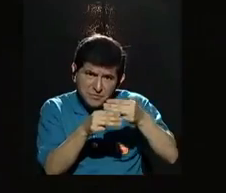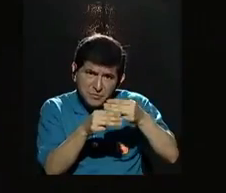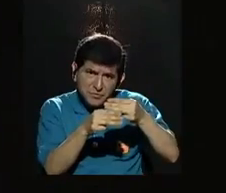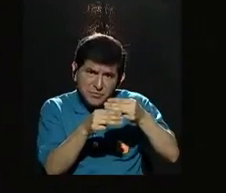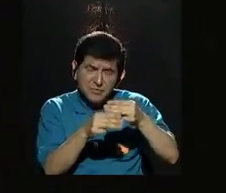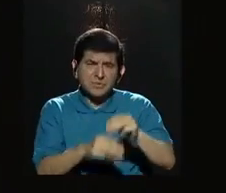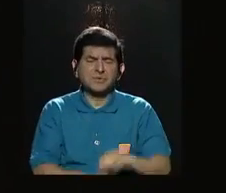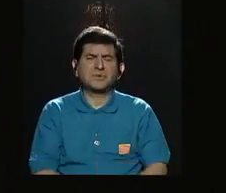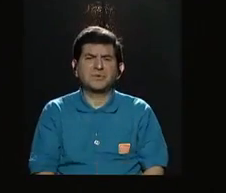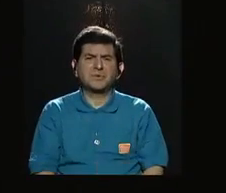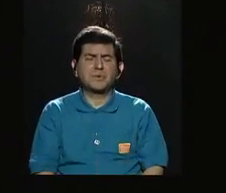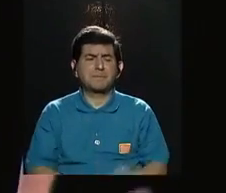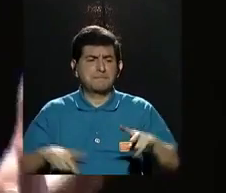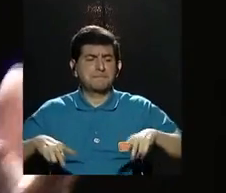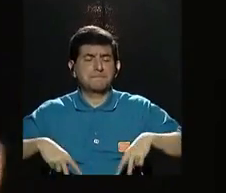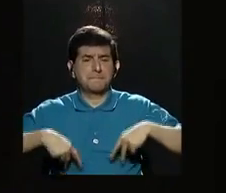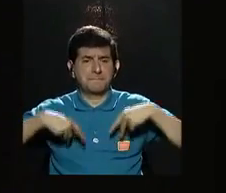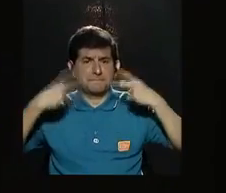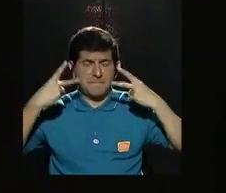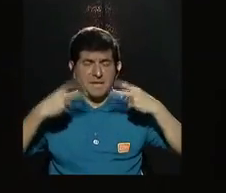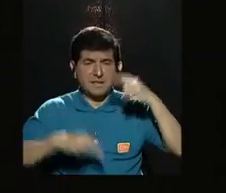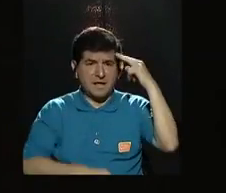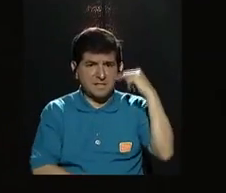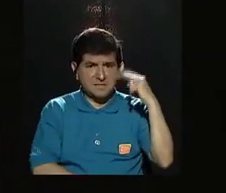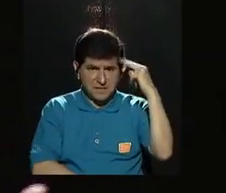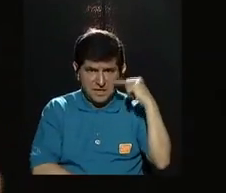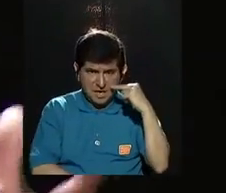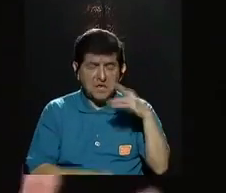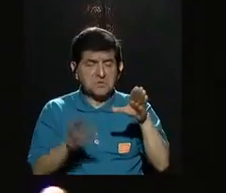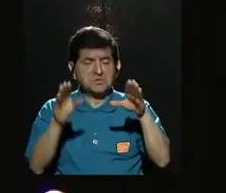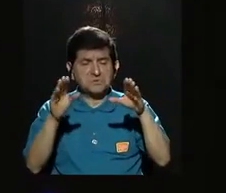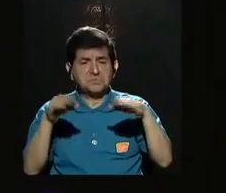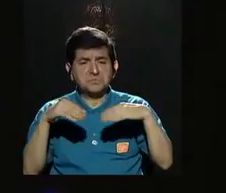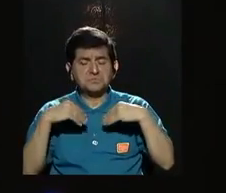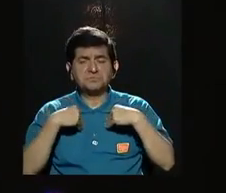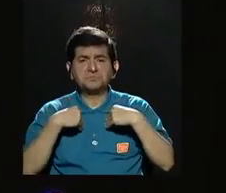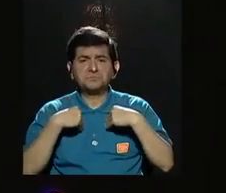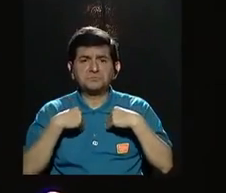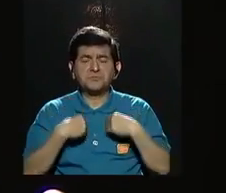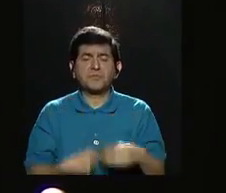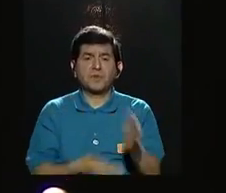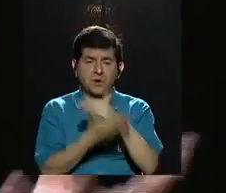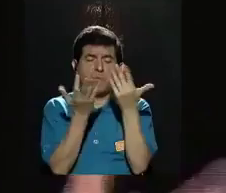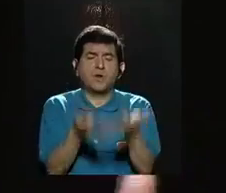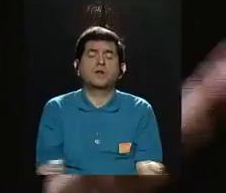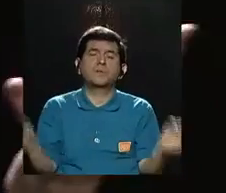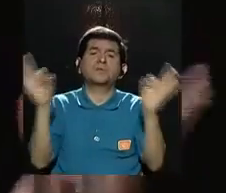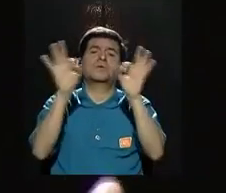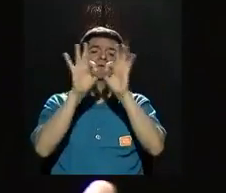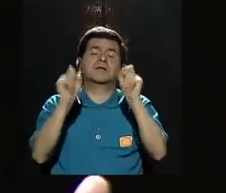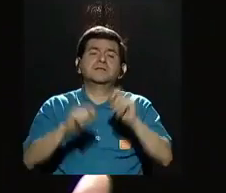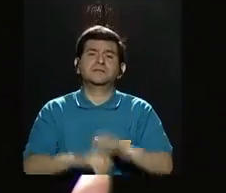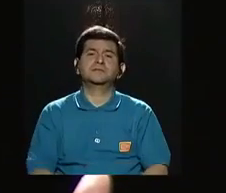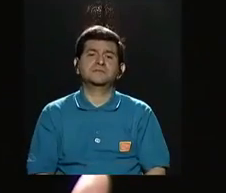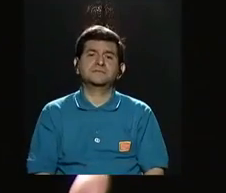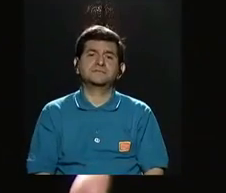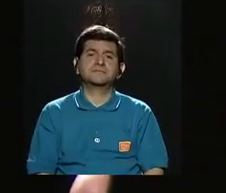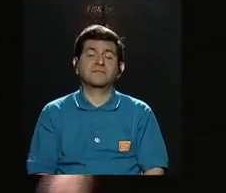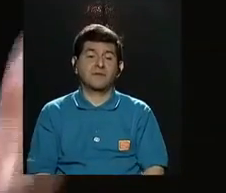black lives are acknowledged as mattering, that will